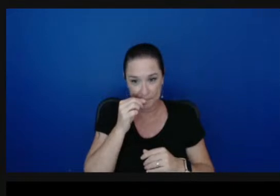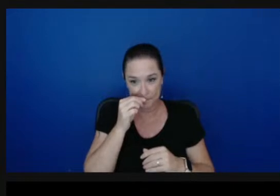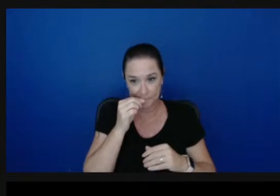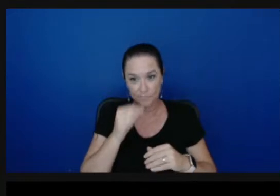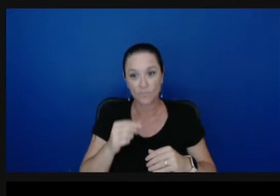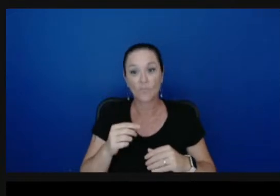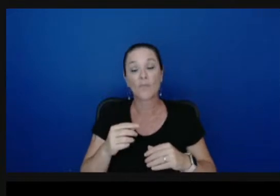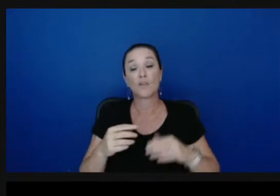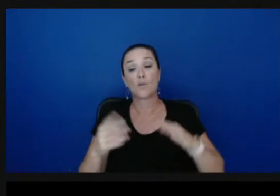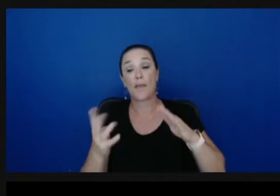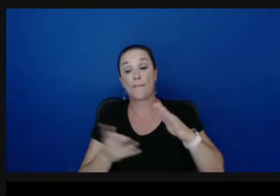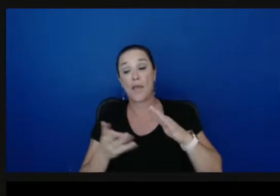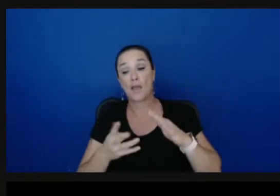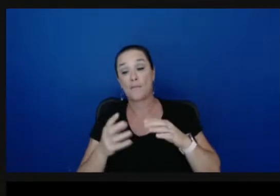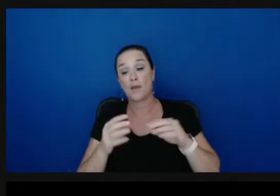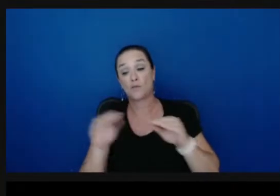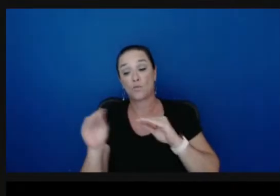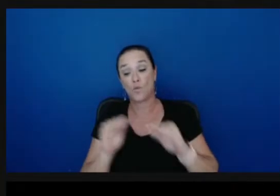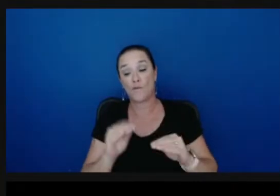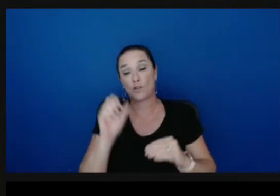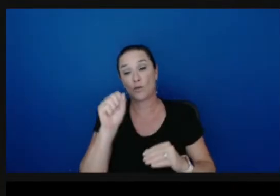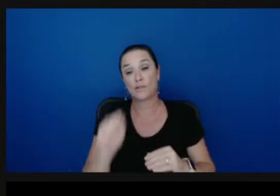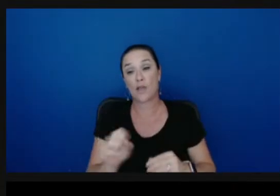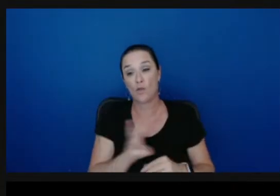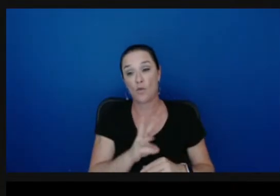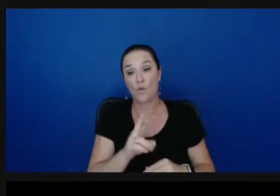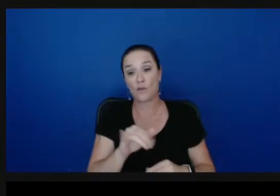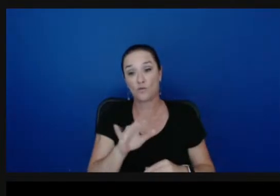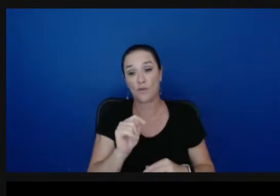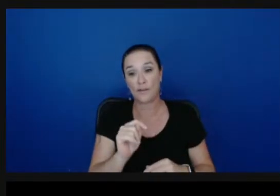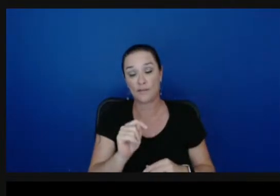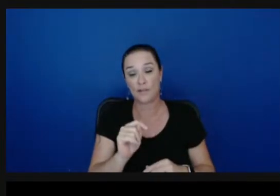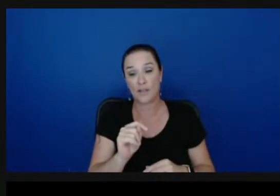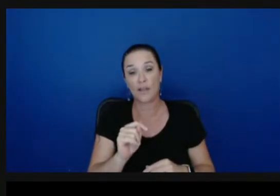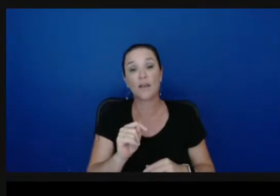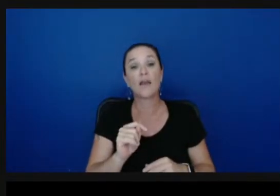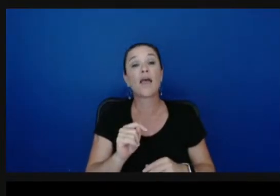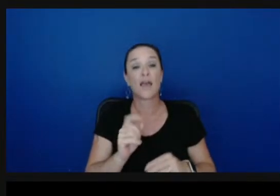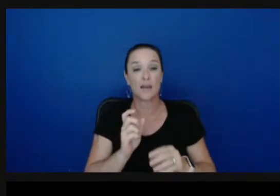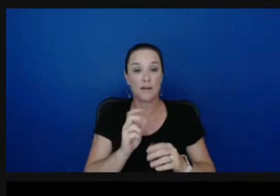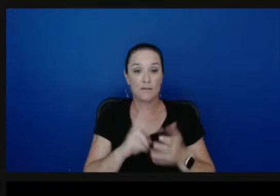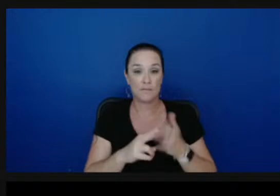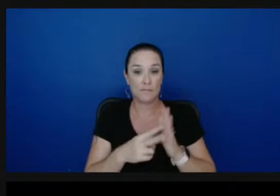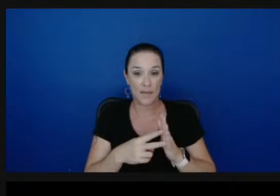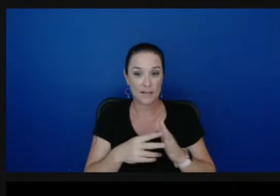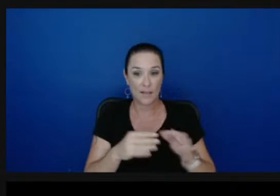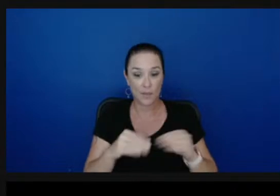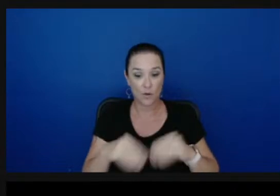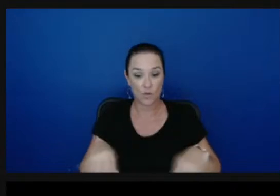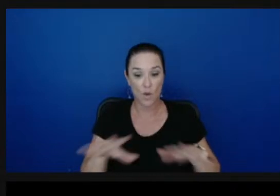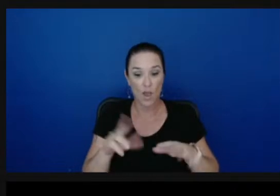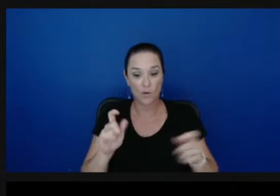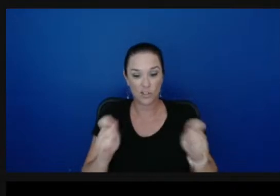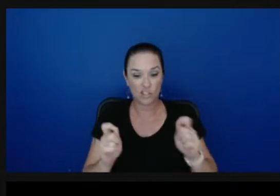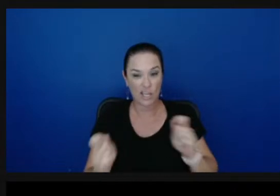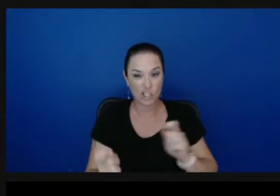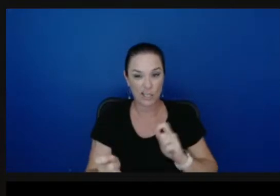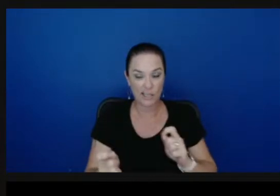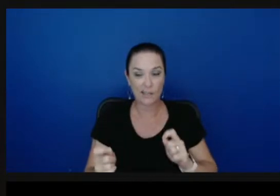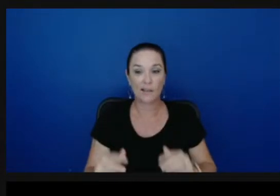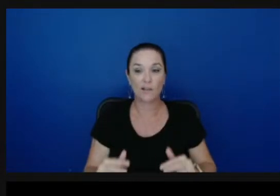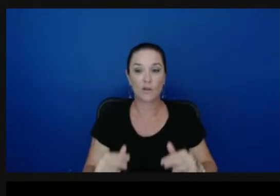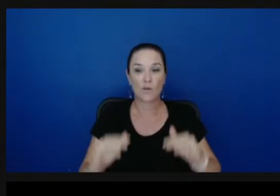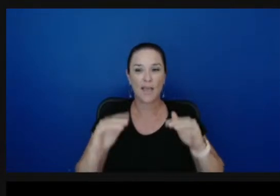rift for much of this time, and as it's doing so, it's causing the ground there to continually adjust and still rise. This is 4.5 miles away from the